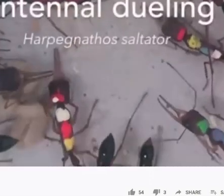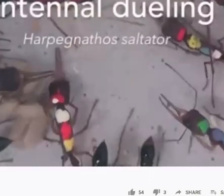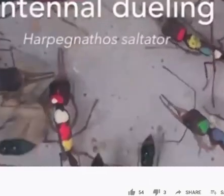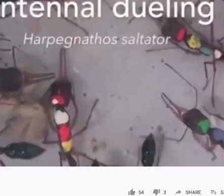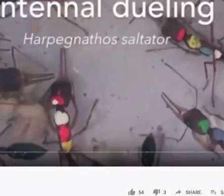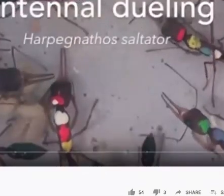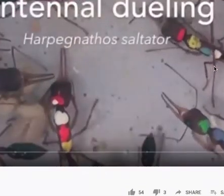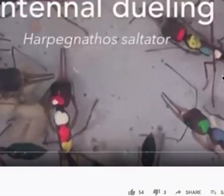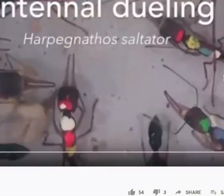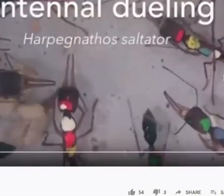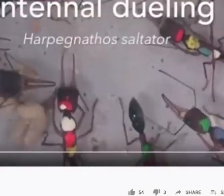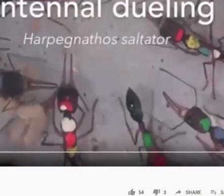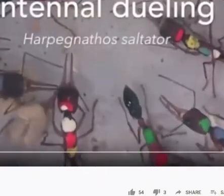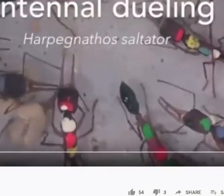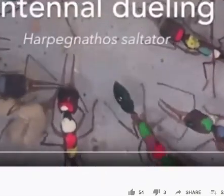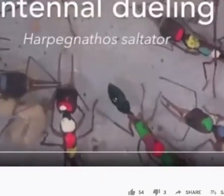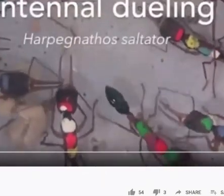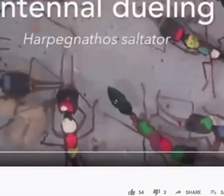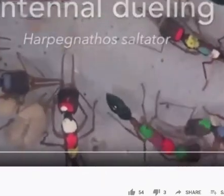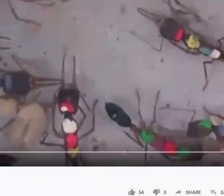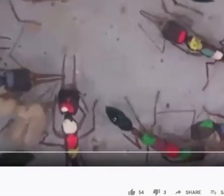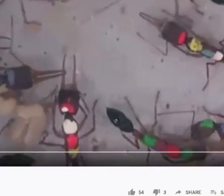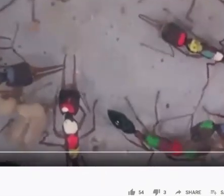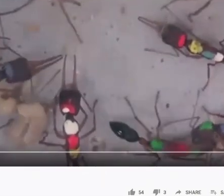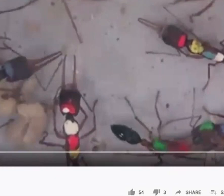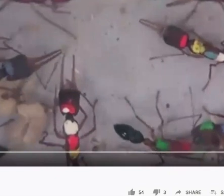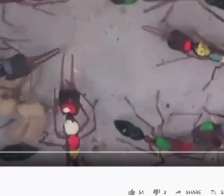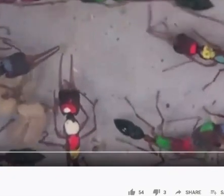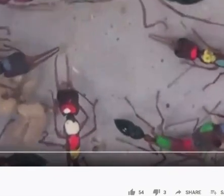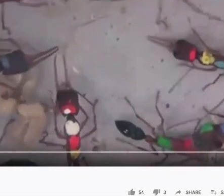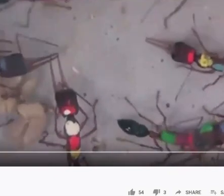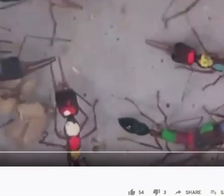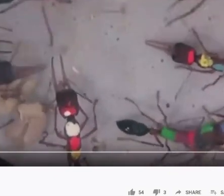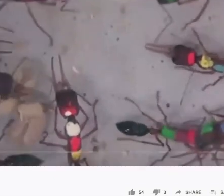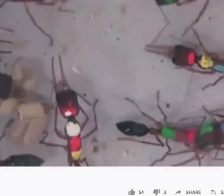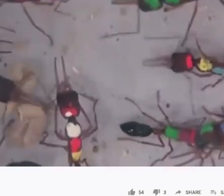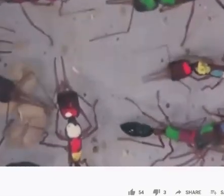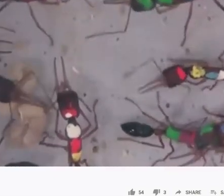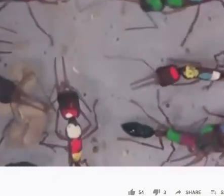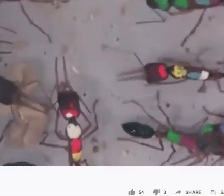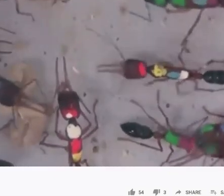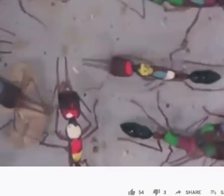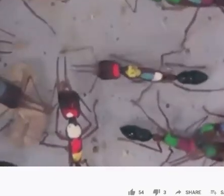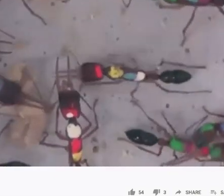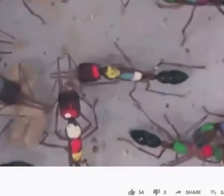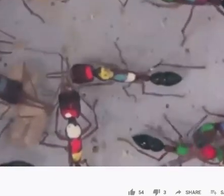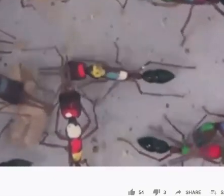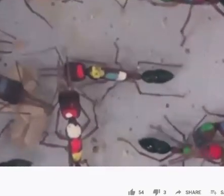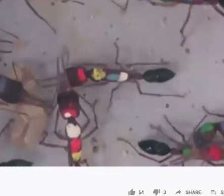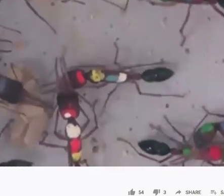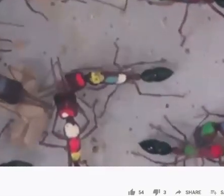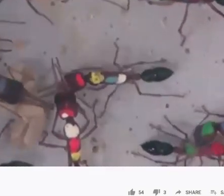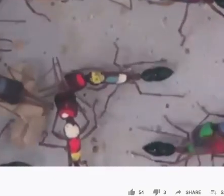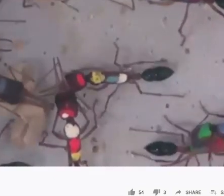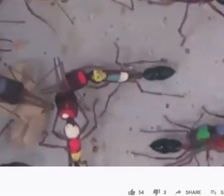But these are our ants. These are the Indian jumping ants. And they are deciding who will become the next